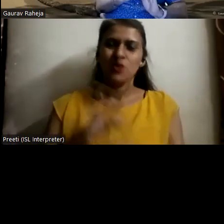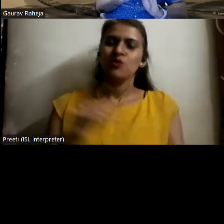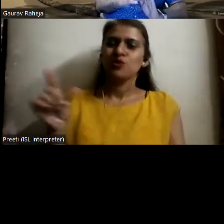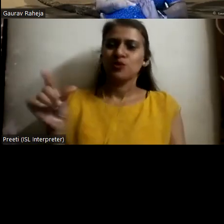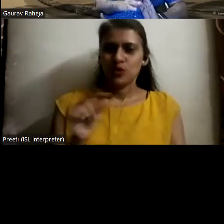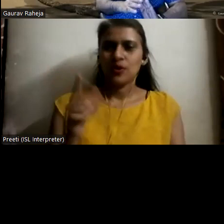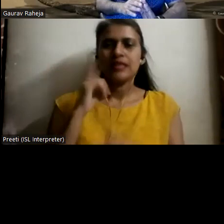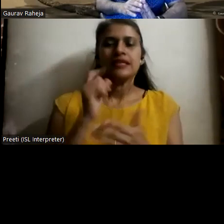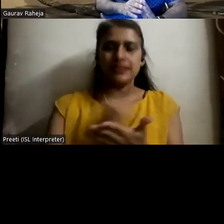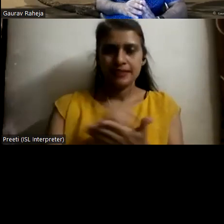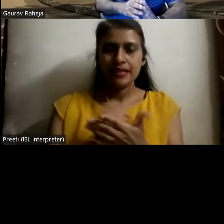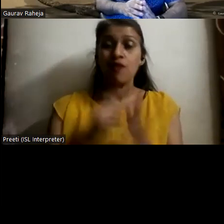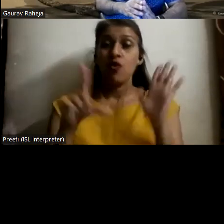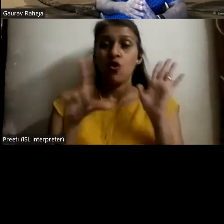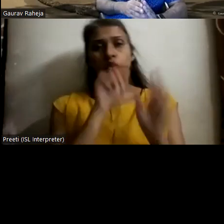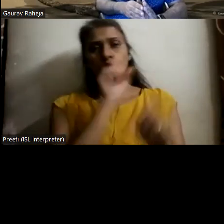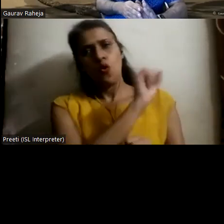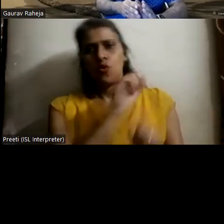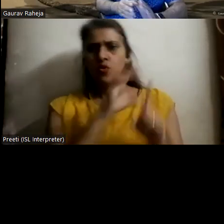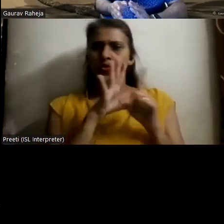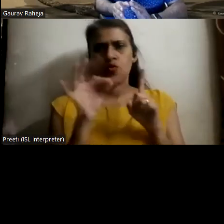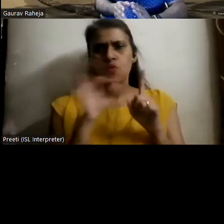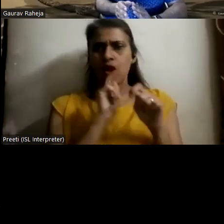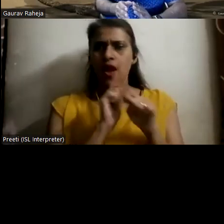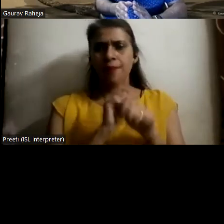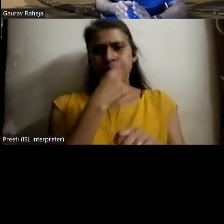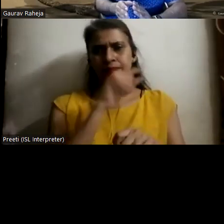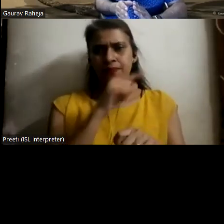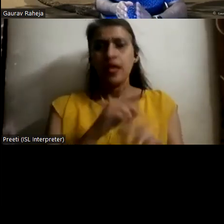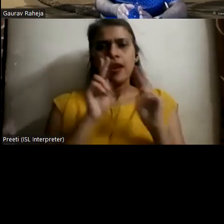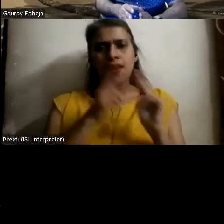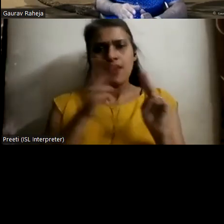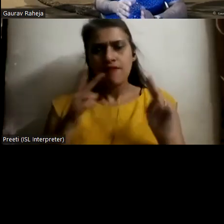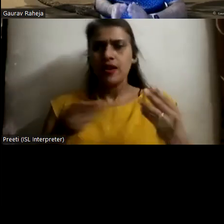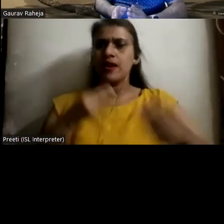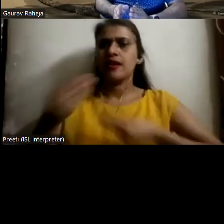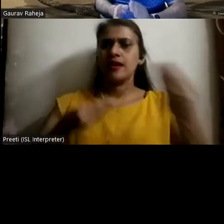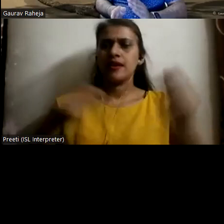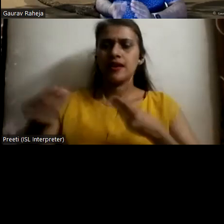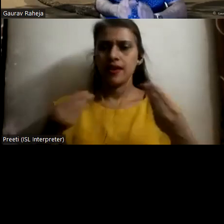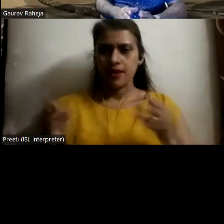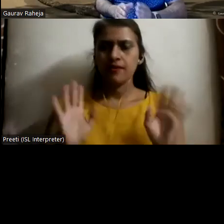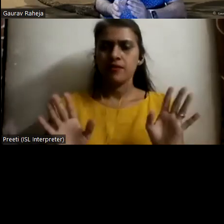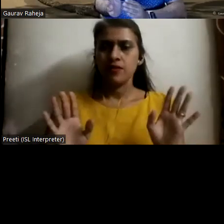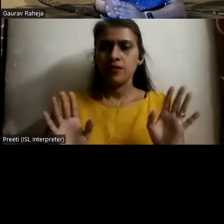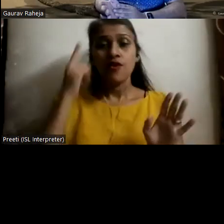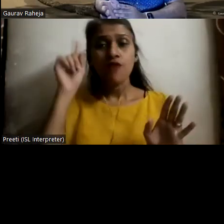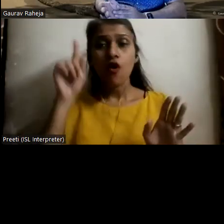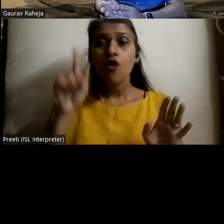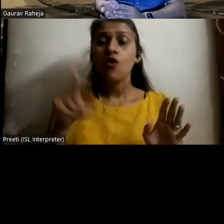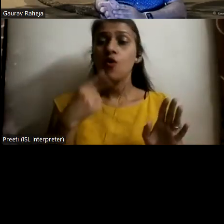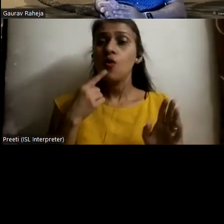is doing its job of making provisions which can be used only if the citizens are